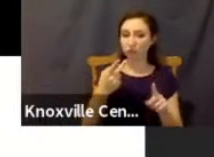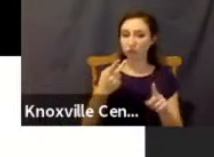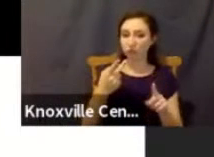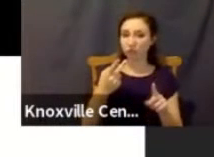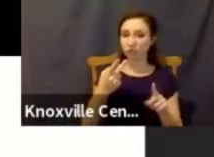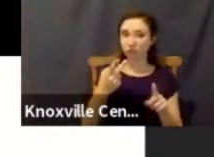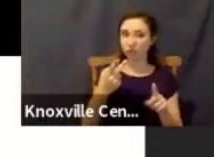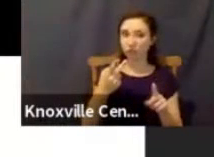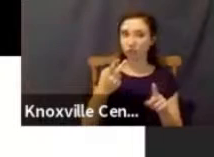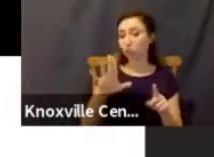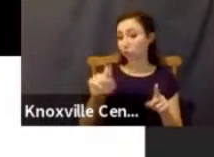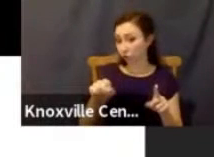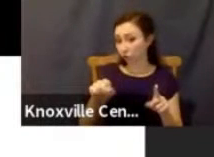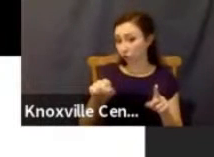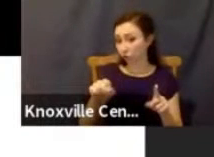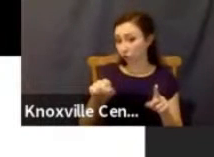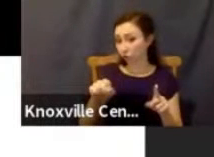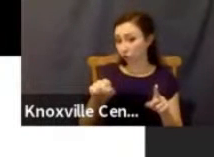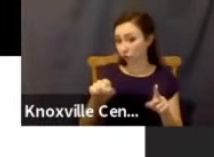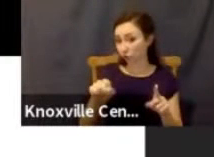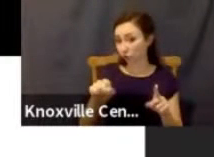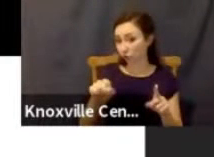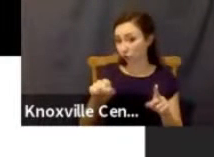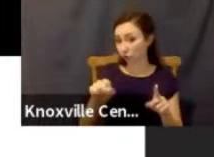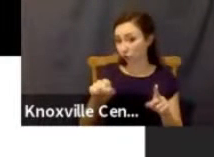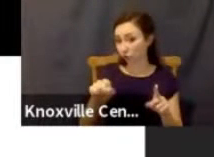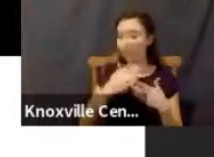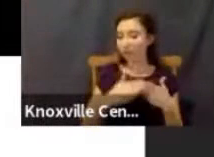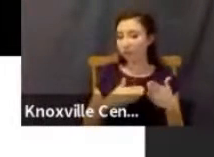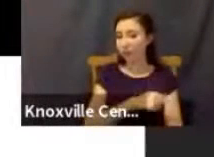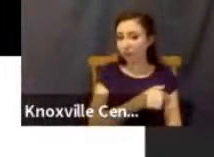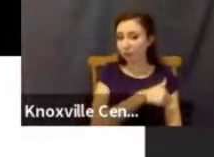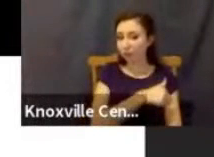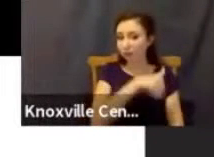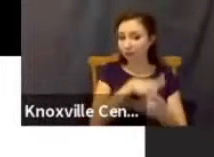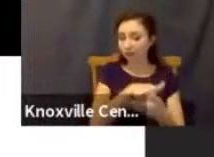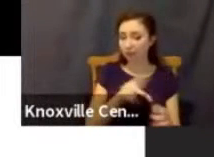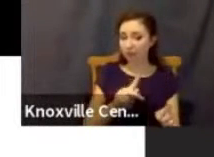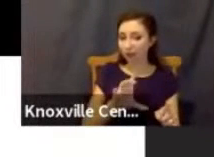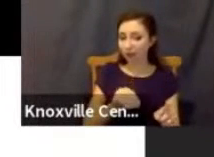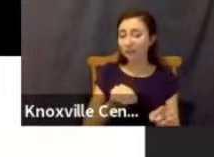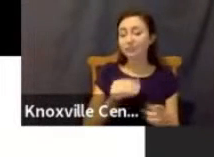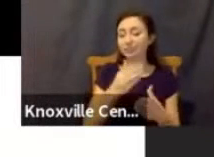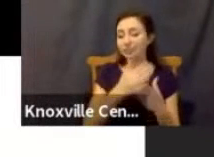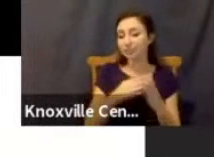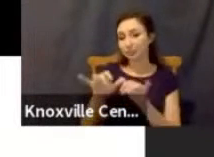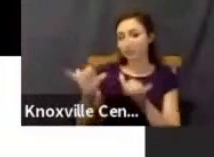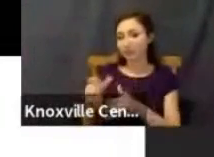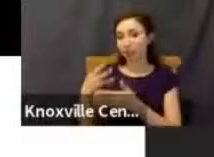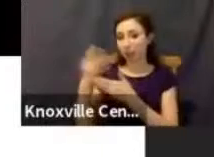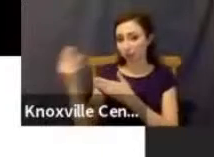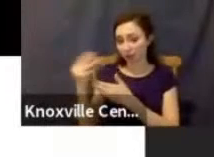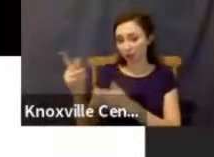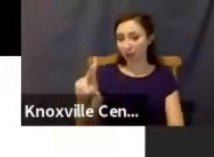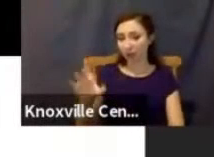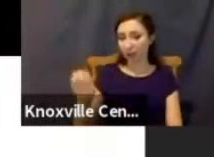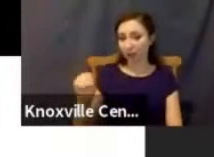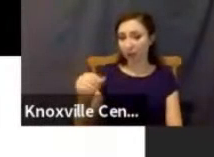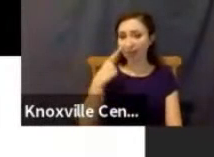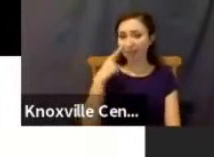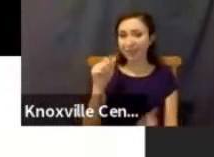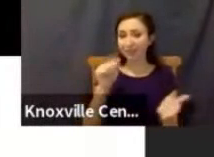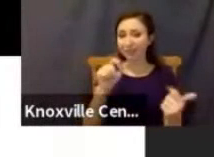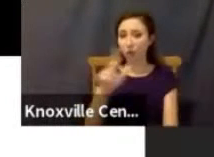hospitals that are located in Knox County, and then some of the systems have hospitals outside of Knox County, but it's really all